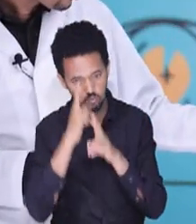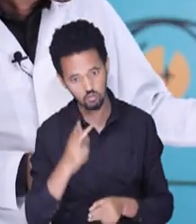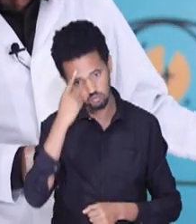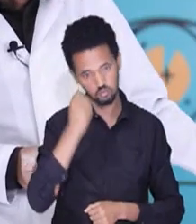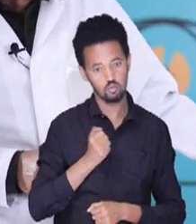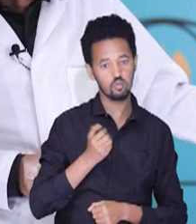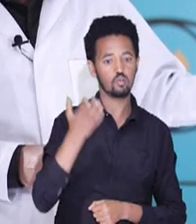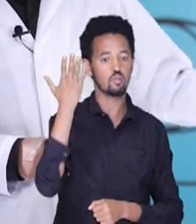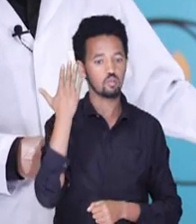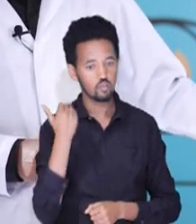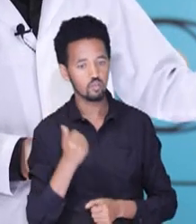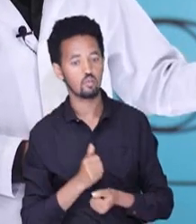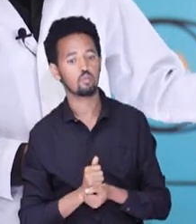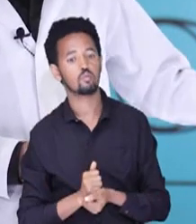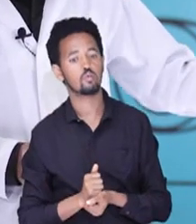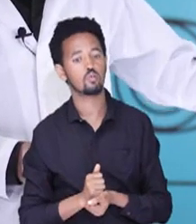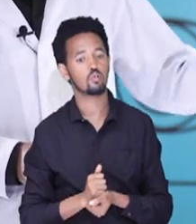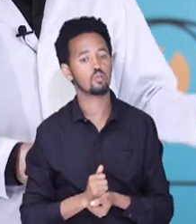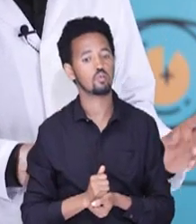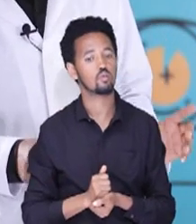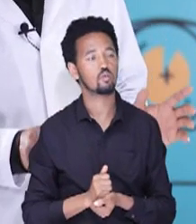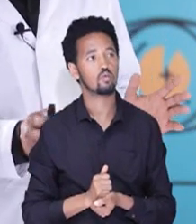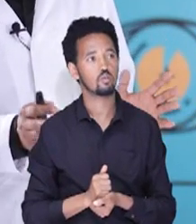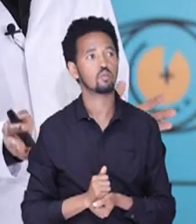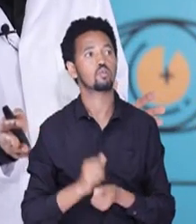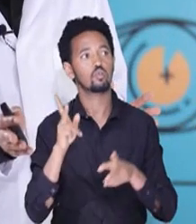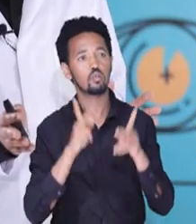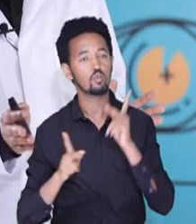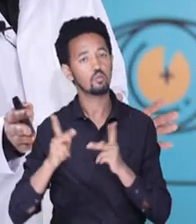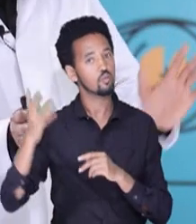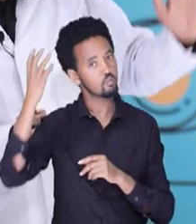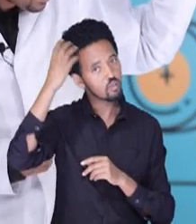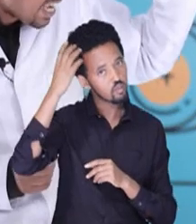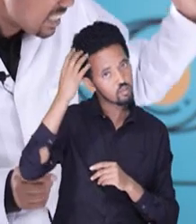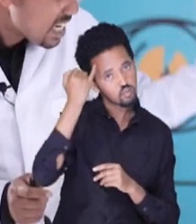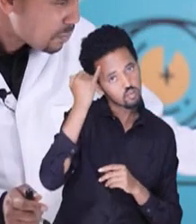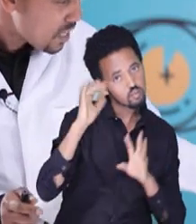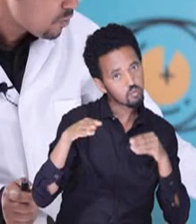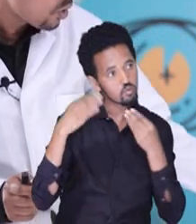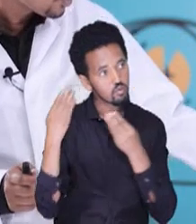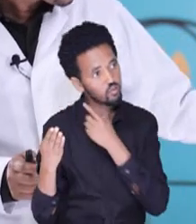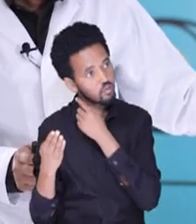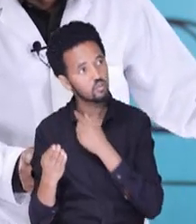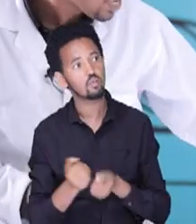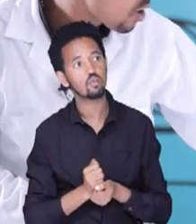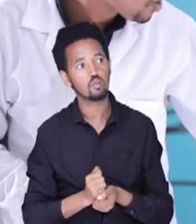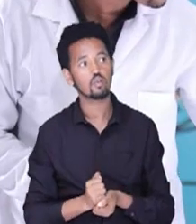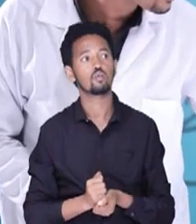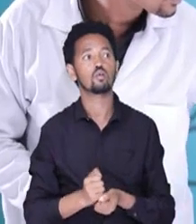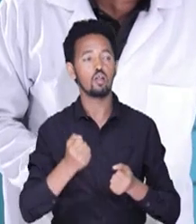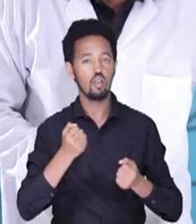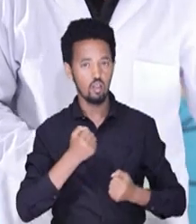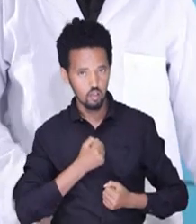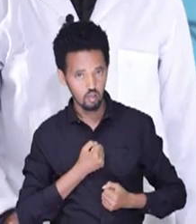atheists thought religion was good for the common people. But is disbelief or lack